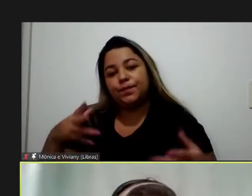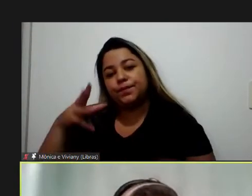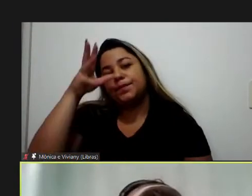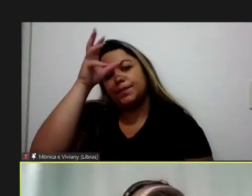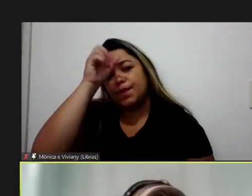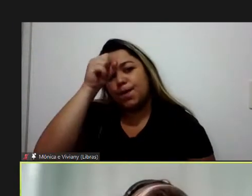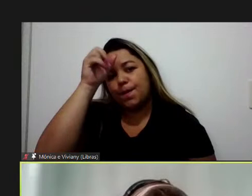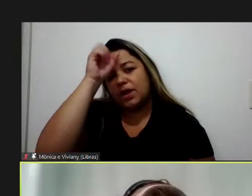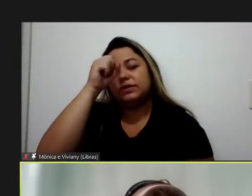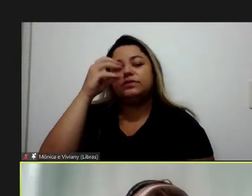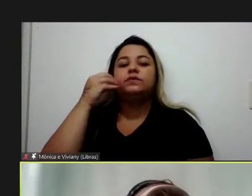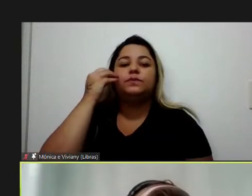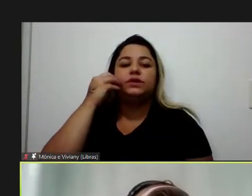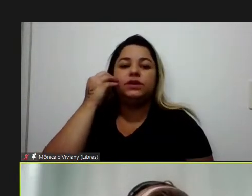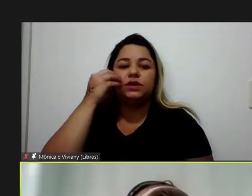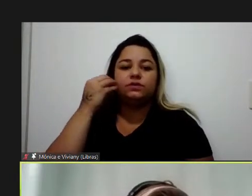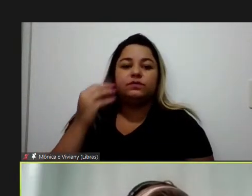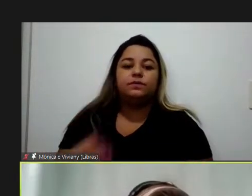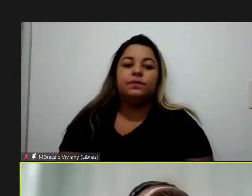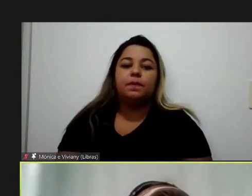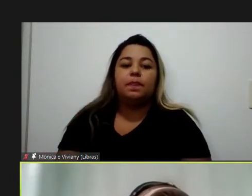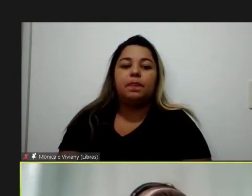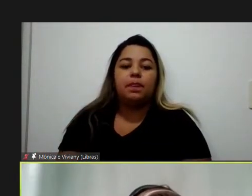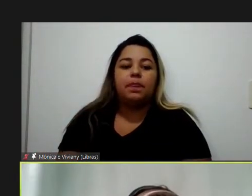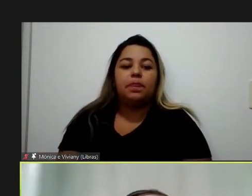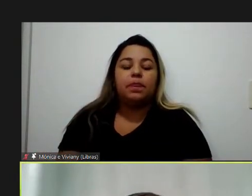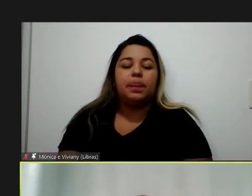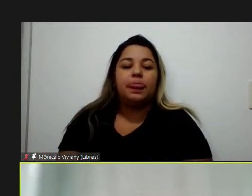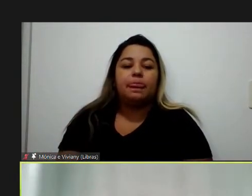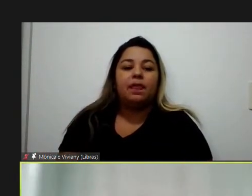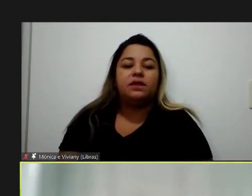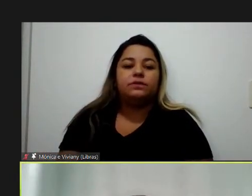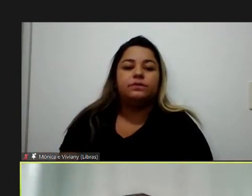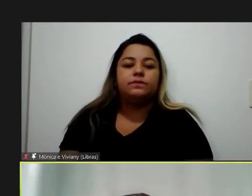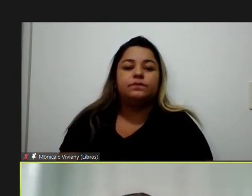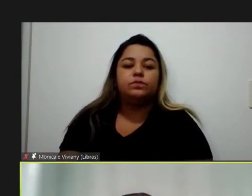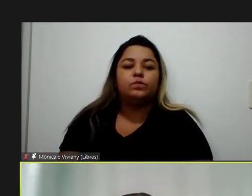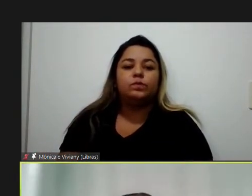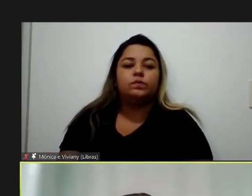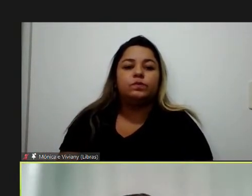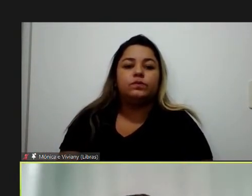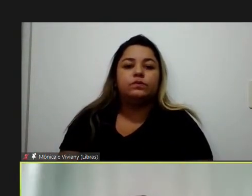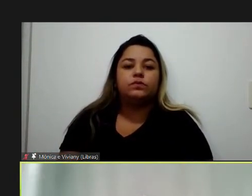could learn with this experience, this successful experience.